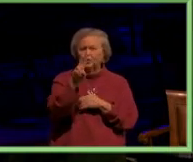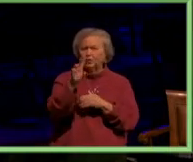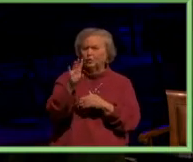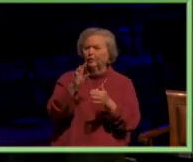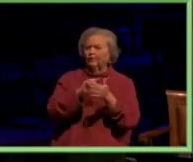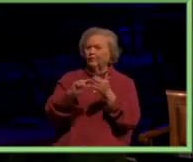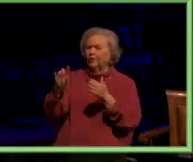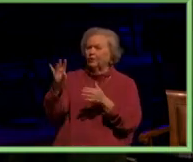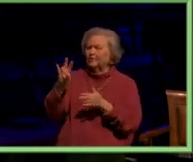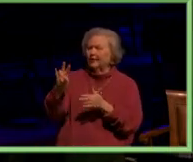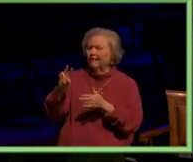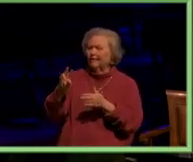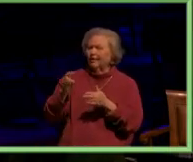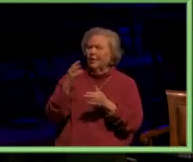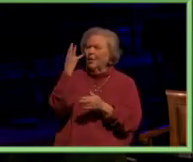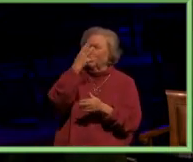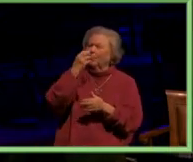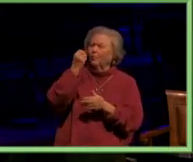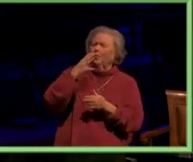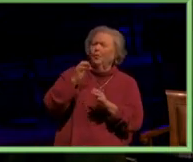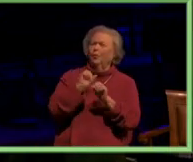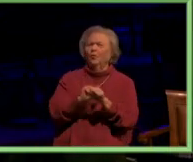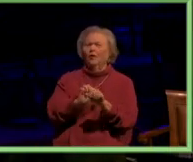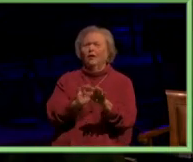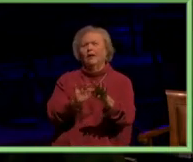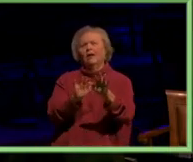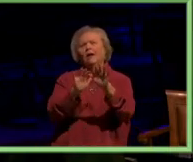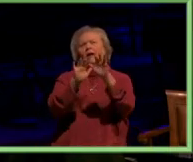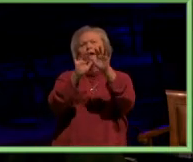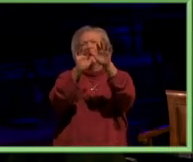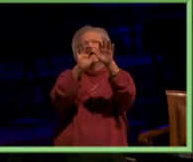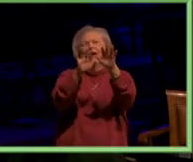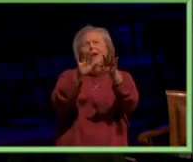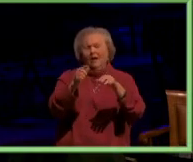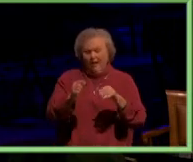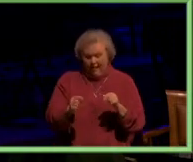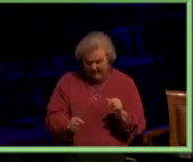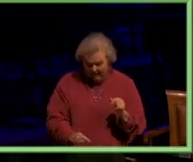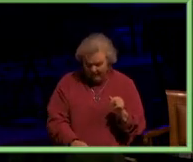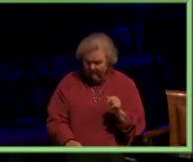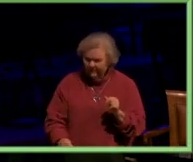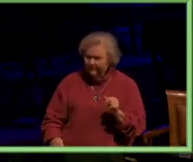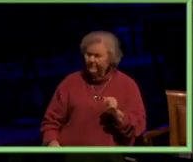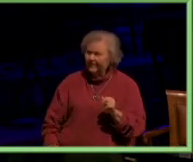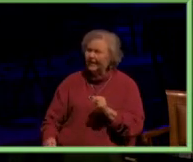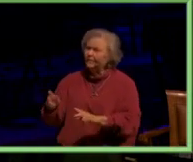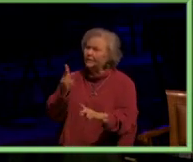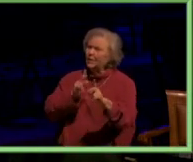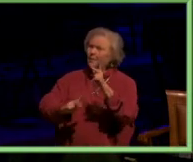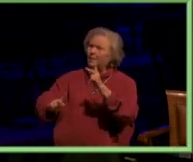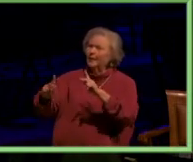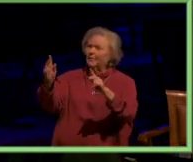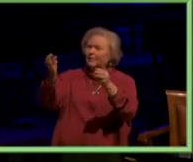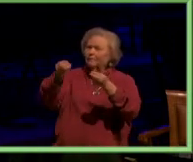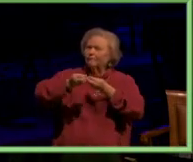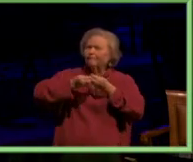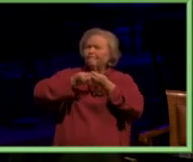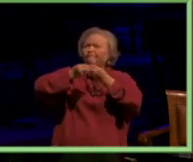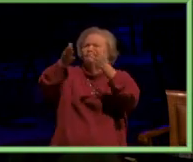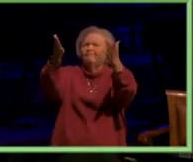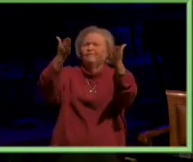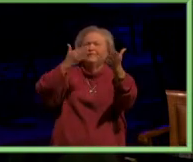beautiful on the mountains are the feet of those who bring good news,